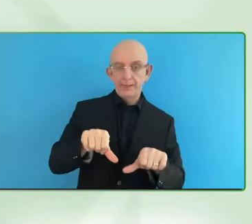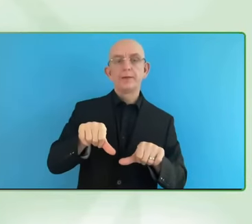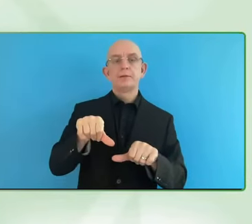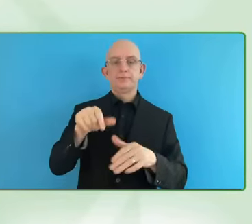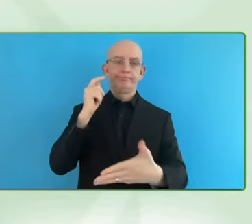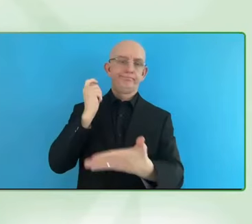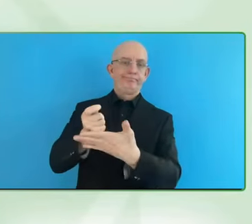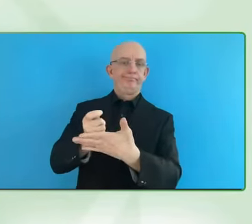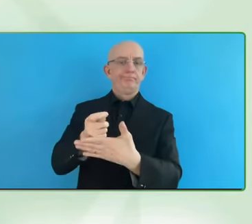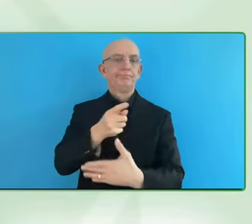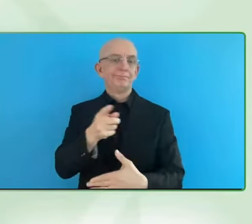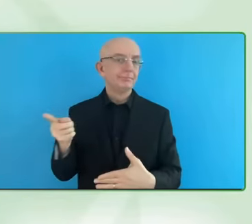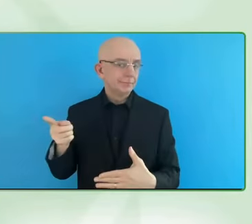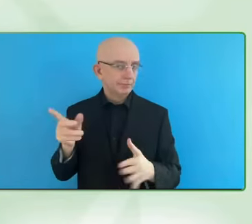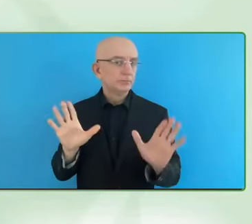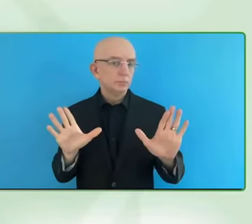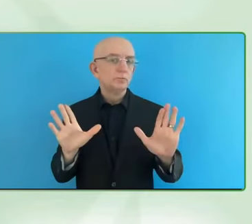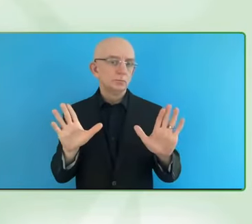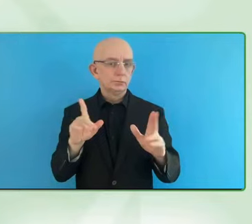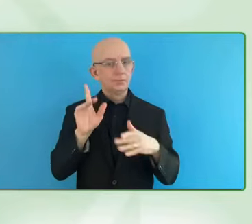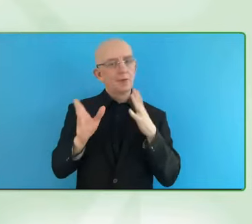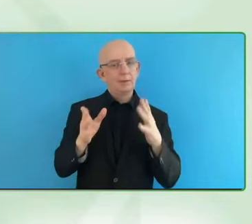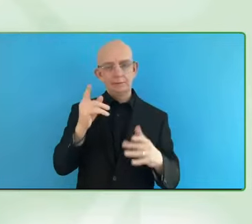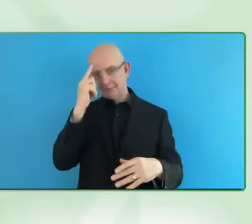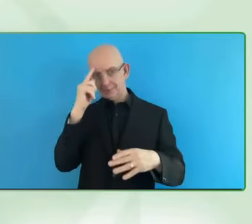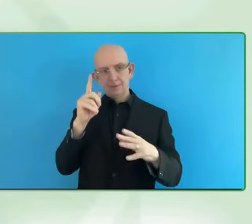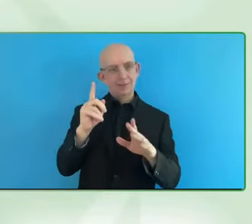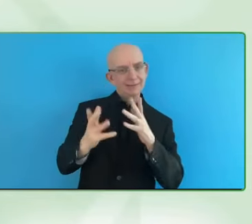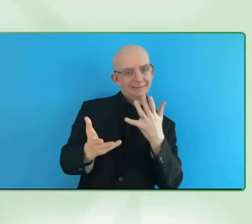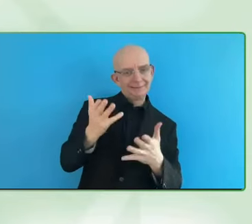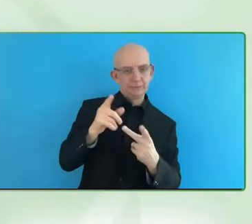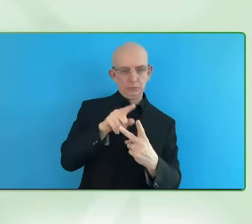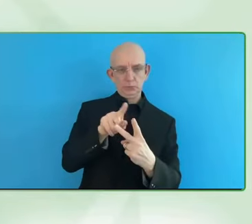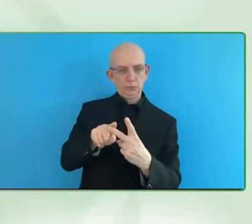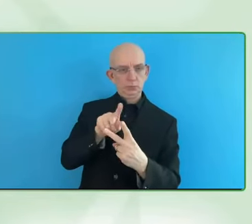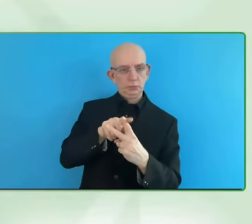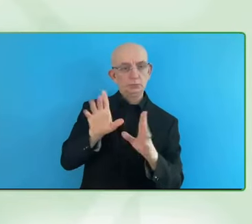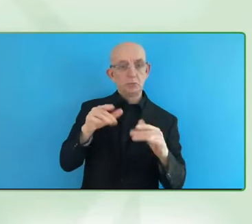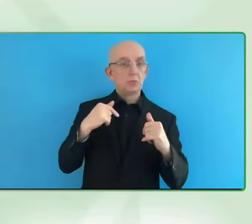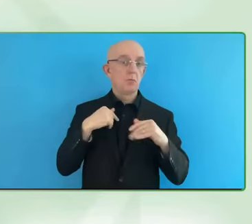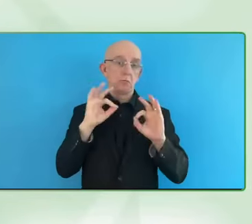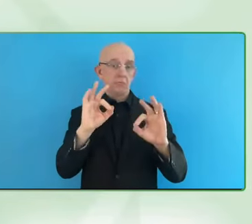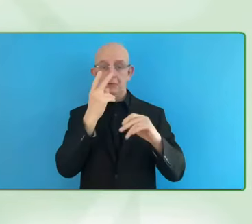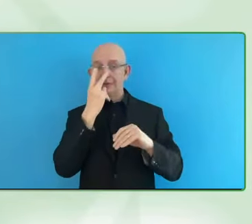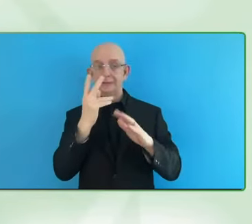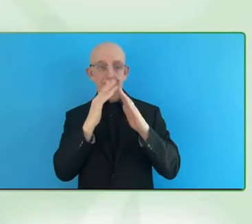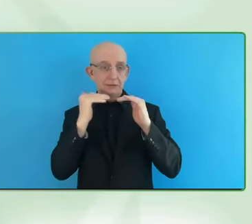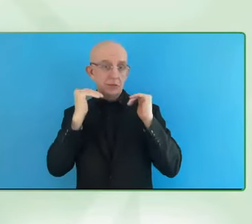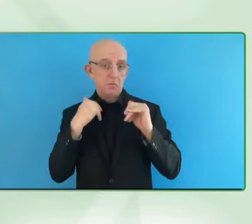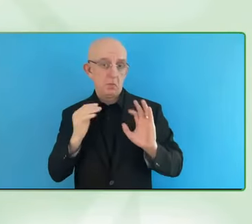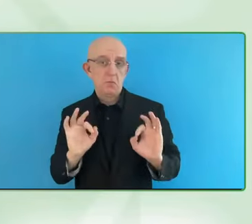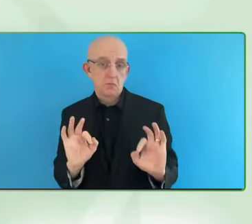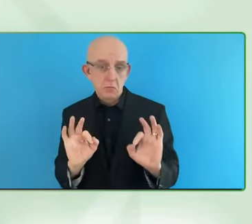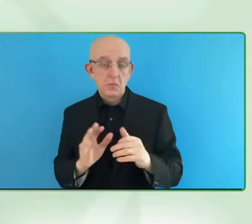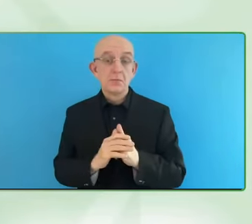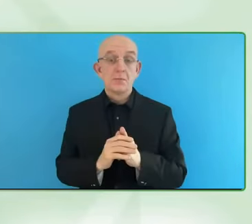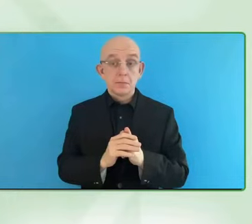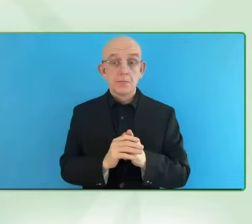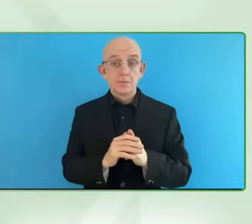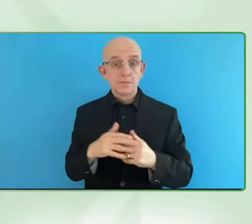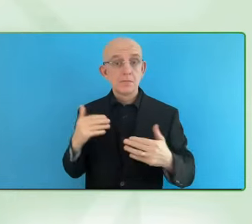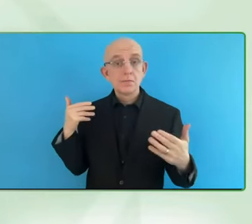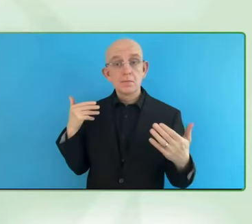the ministry that mm-hmm. we continue to support. Yeah. And my agency and the other agency is supportive, whether yeah.